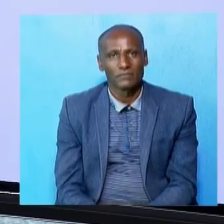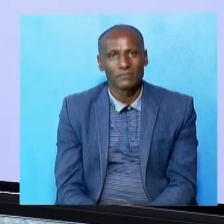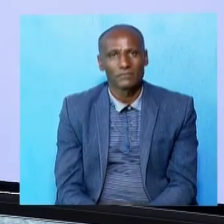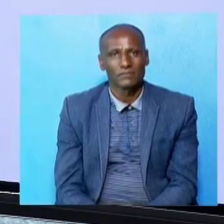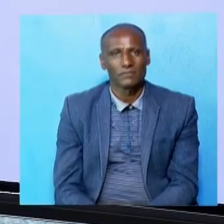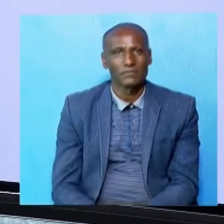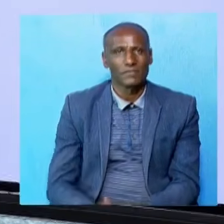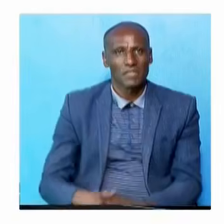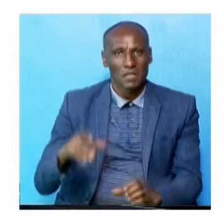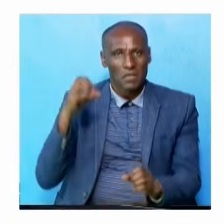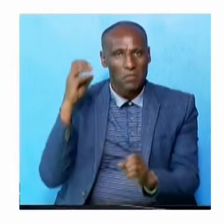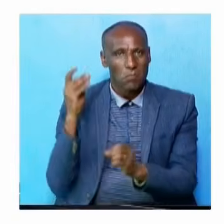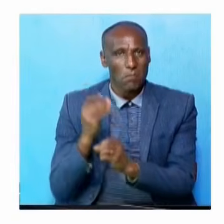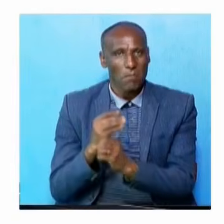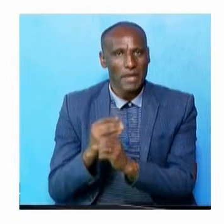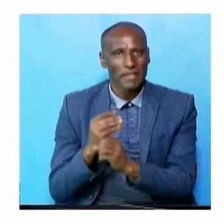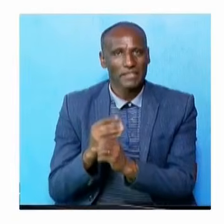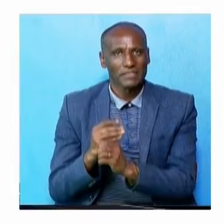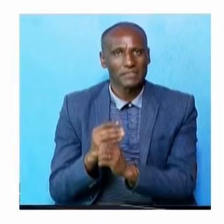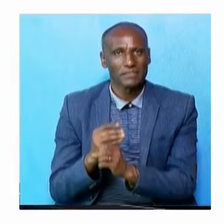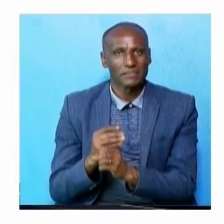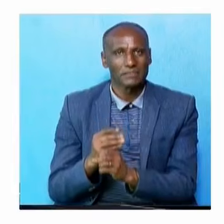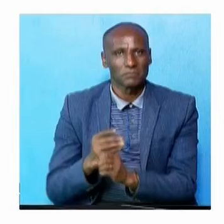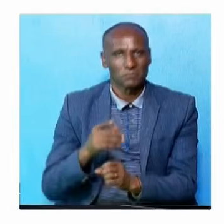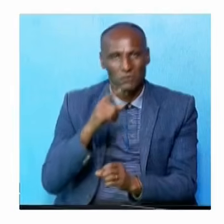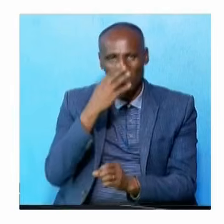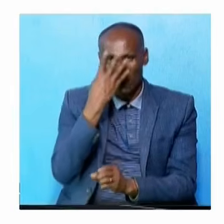Make. Excellent. Yes. Make.